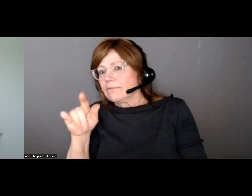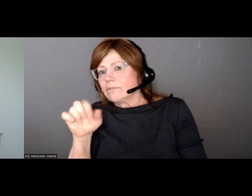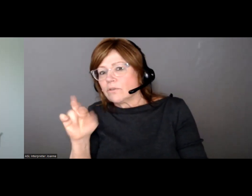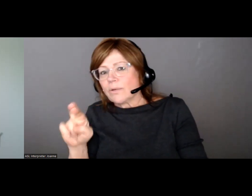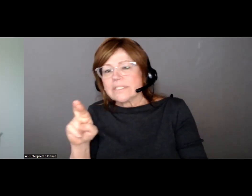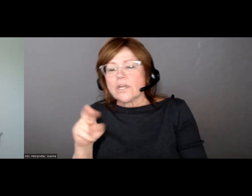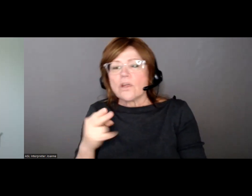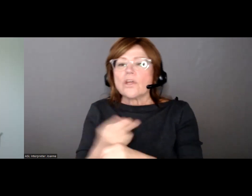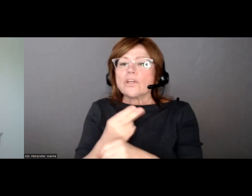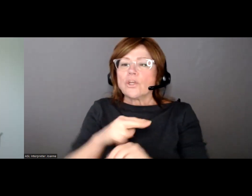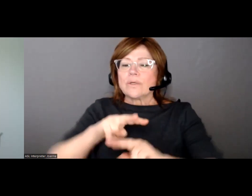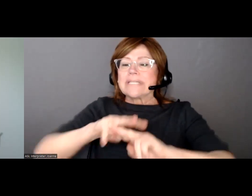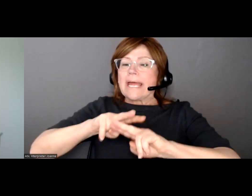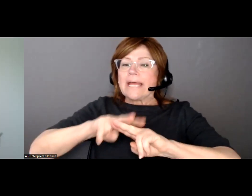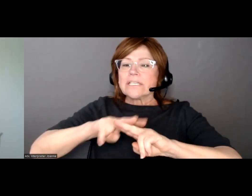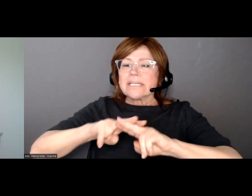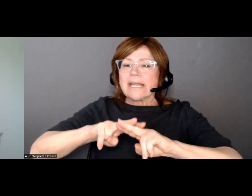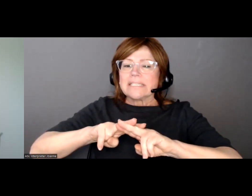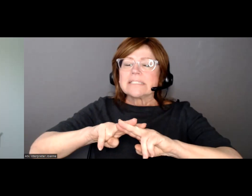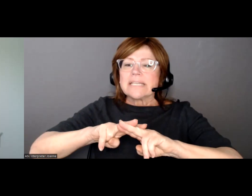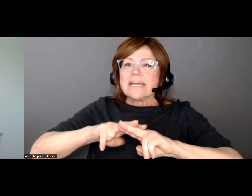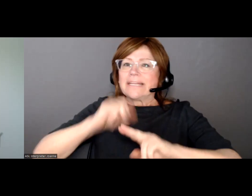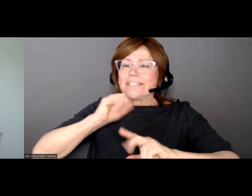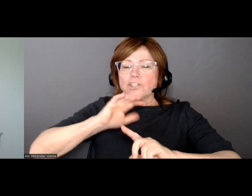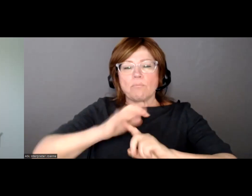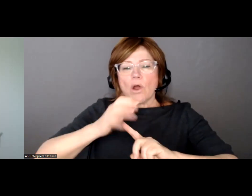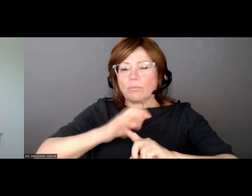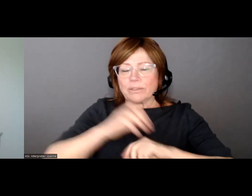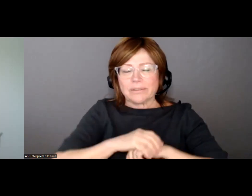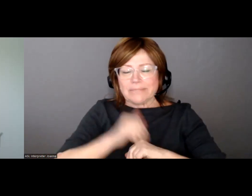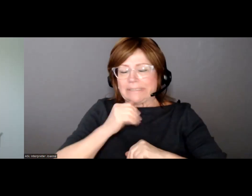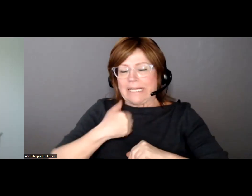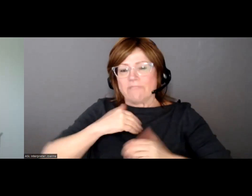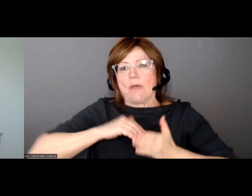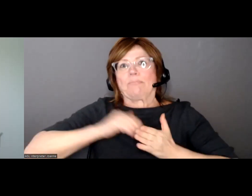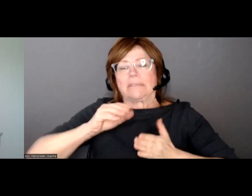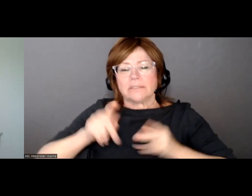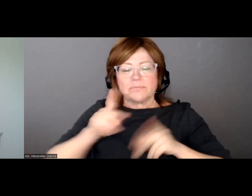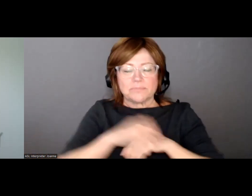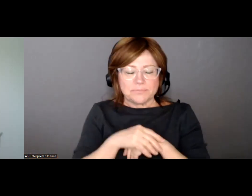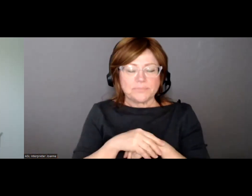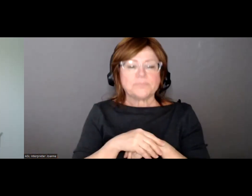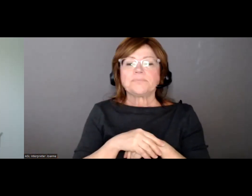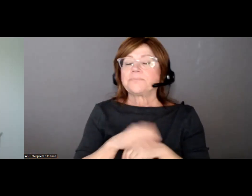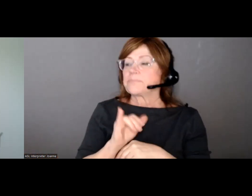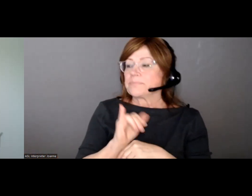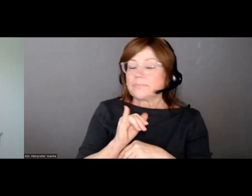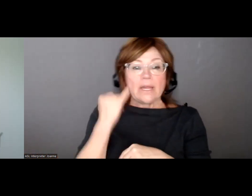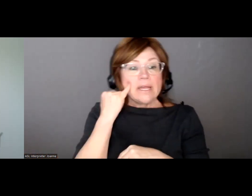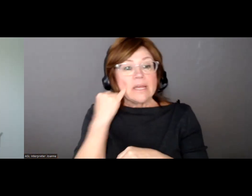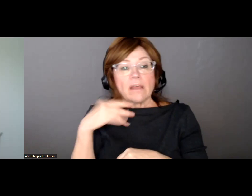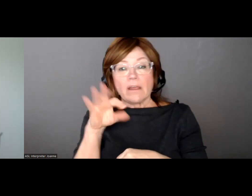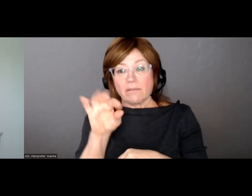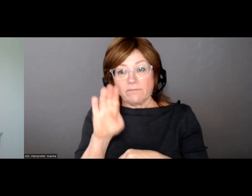a hashtag that doesn't have, millions and millions of people. and when you're on Facebook and you hashtag,